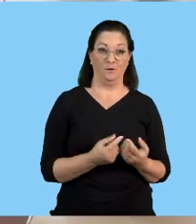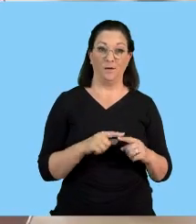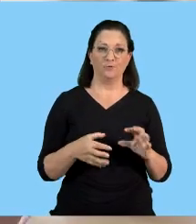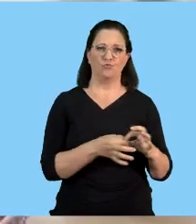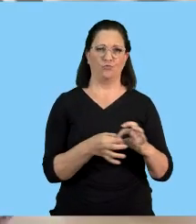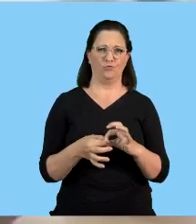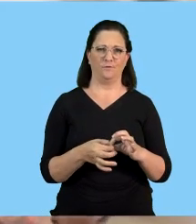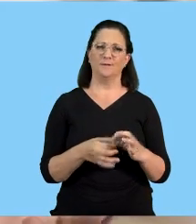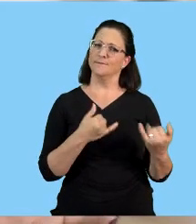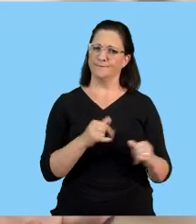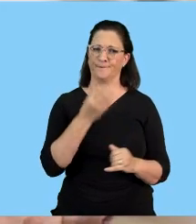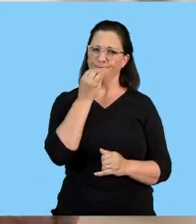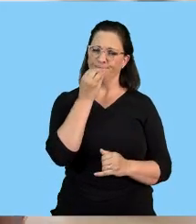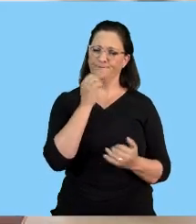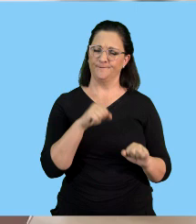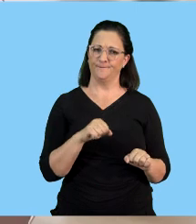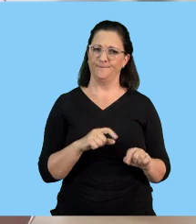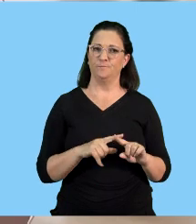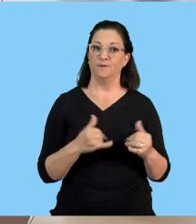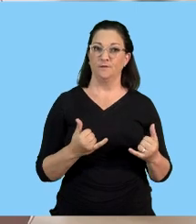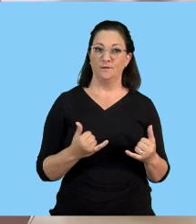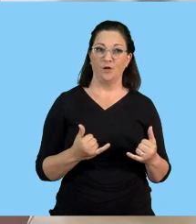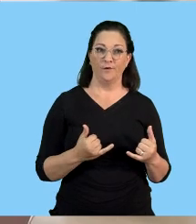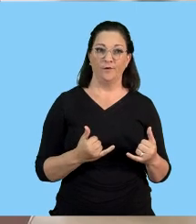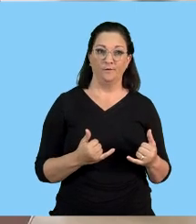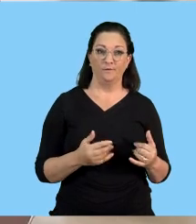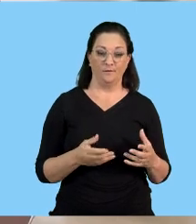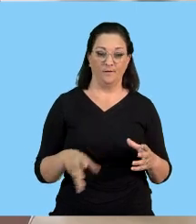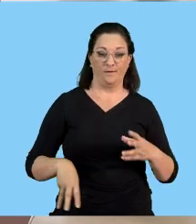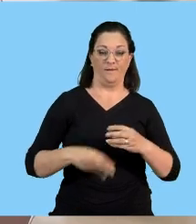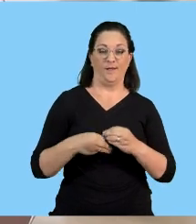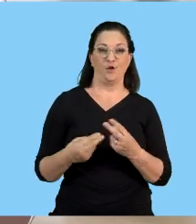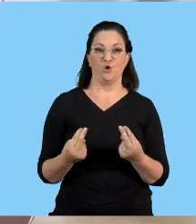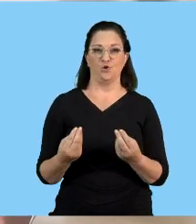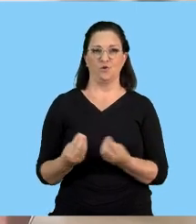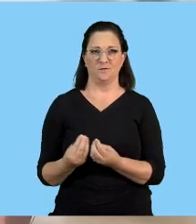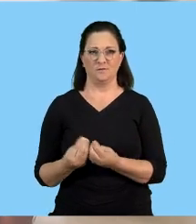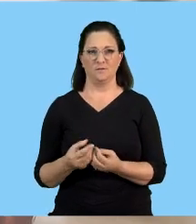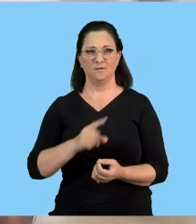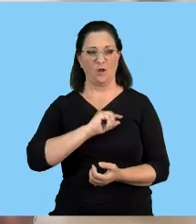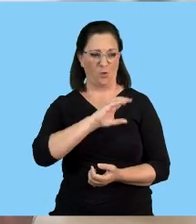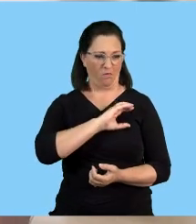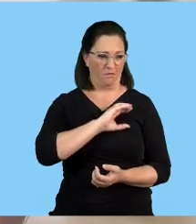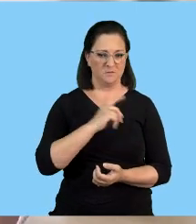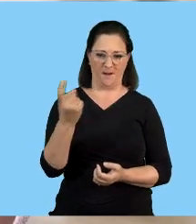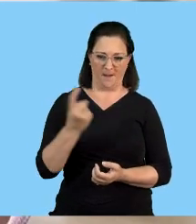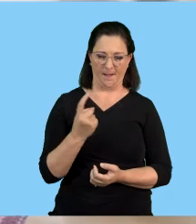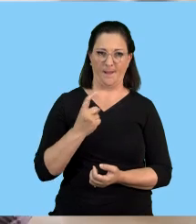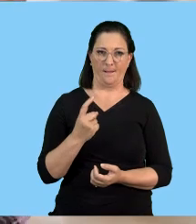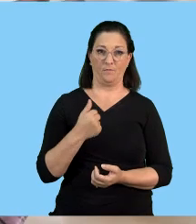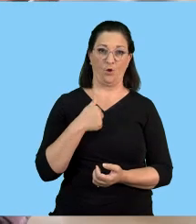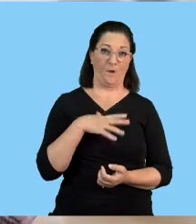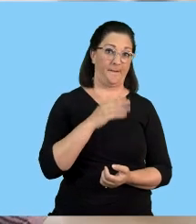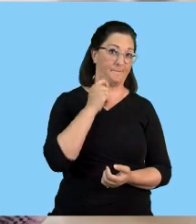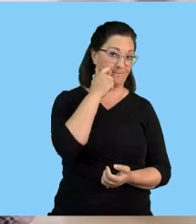is related. It's food at the end of the day, but it's existing product which will appeal to new customers, so they can choose whether they want